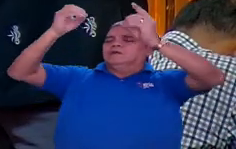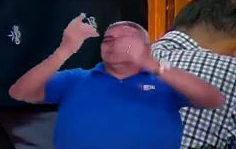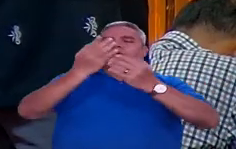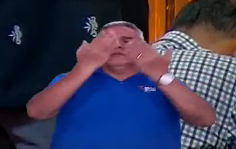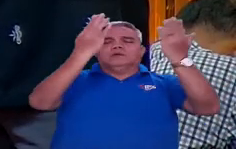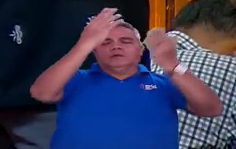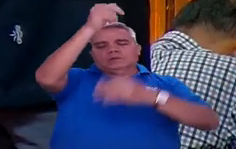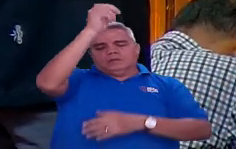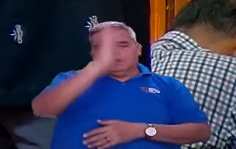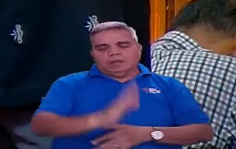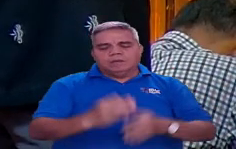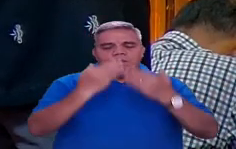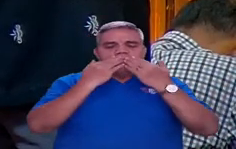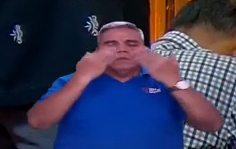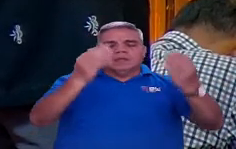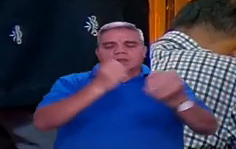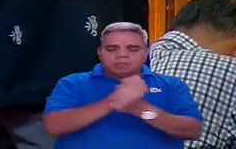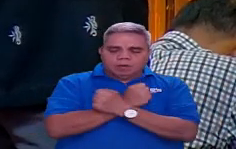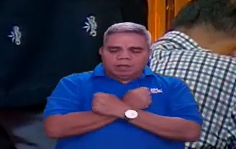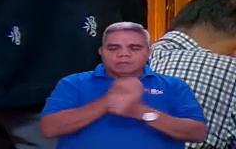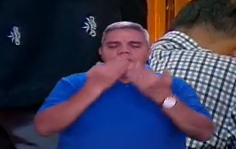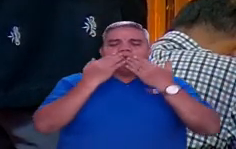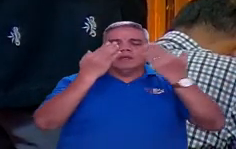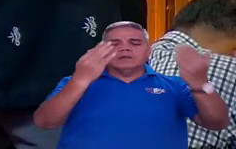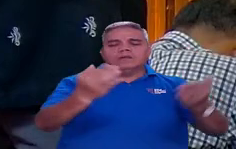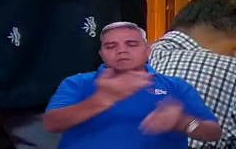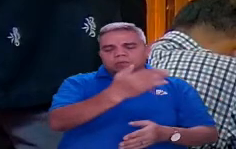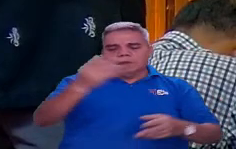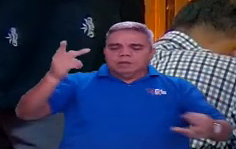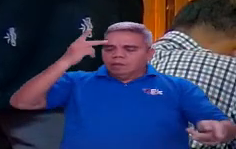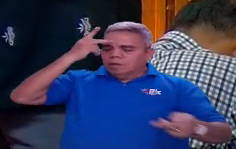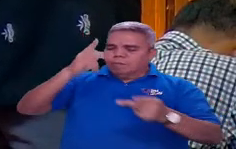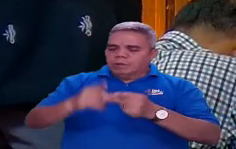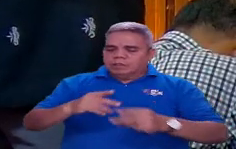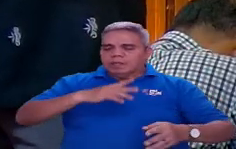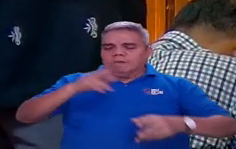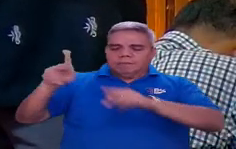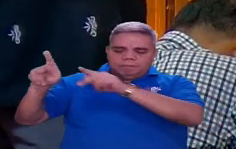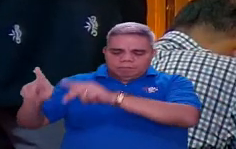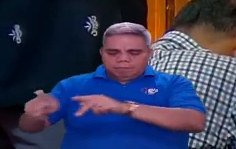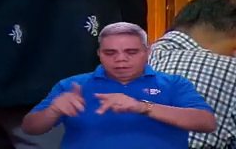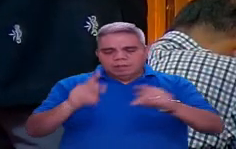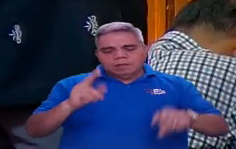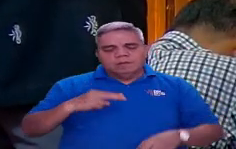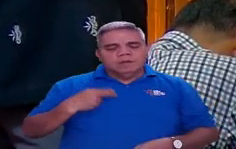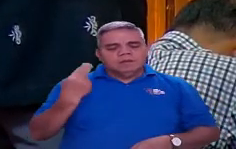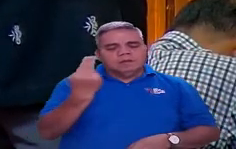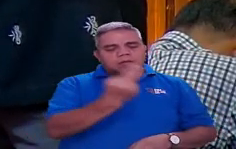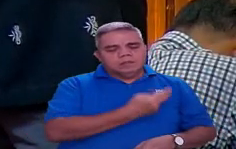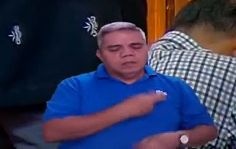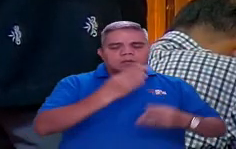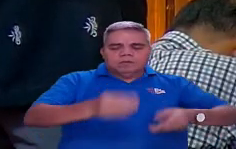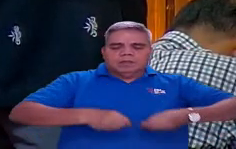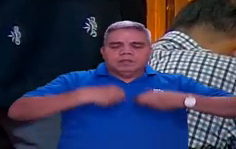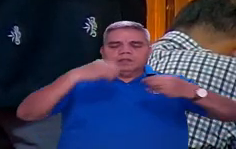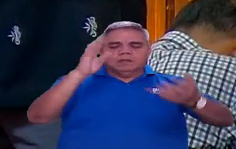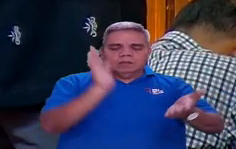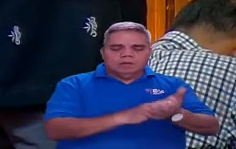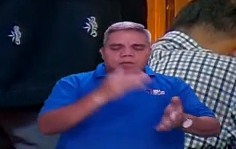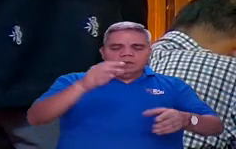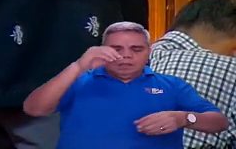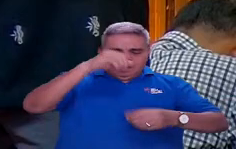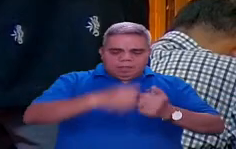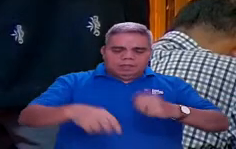you. We thank you for love and we thank you for your purposes and plans for us. And I ask that you will get glory and honor in